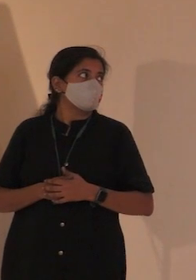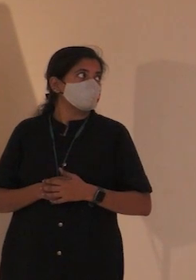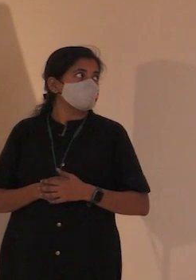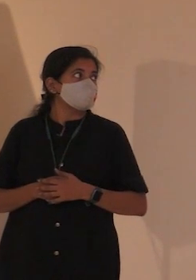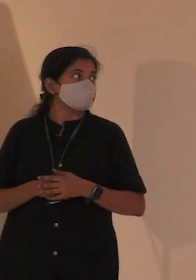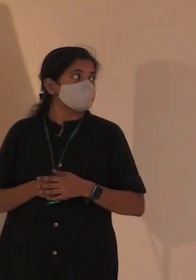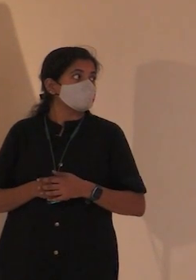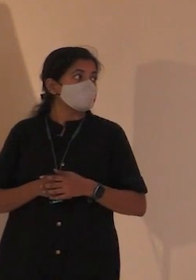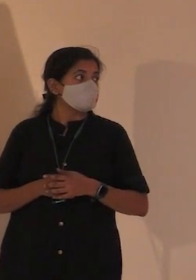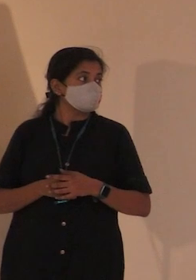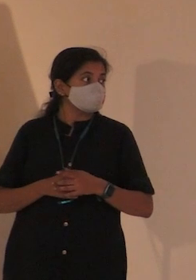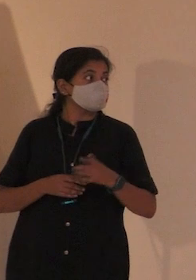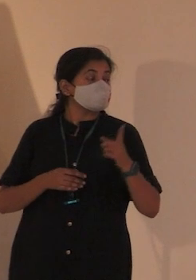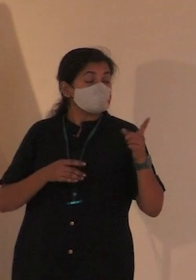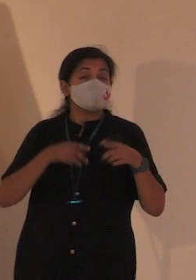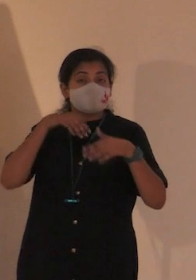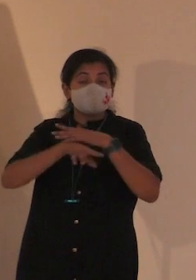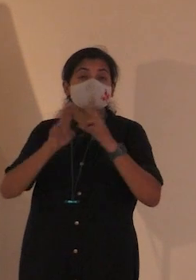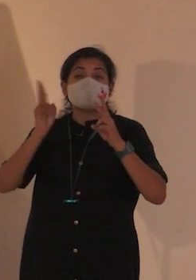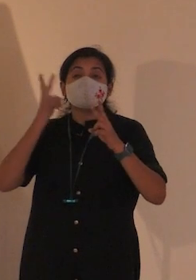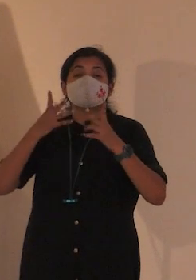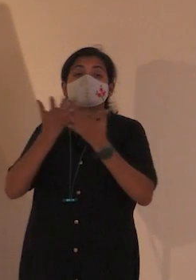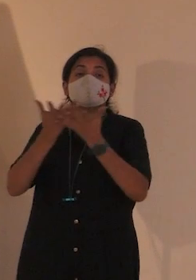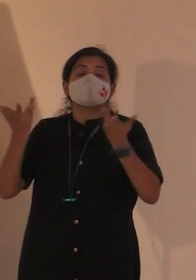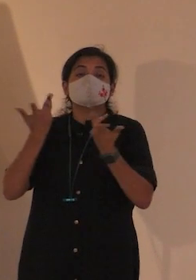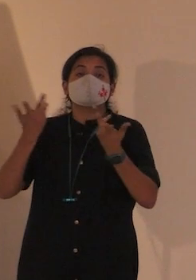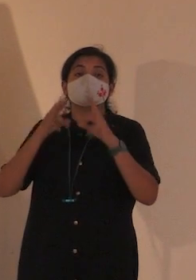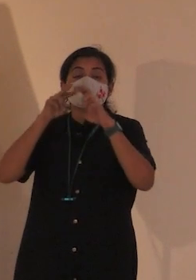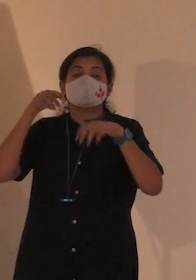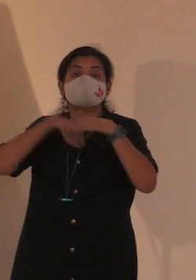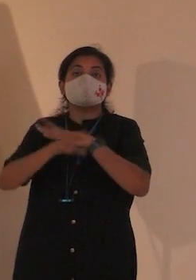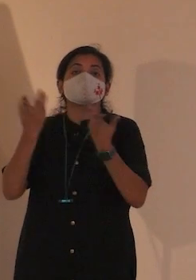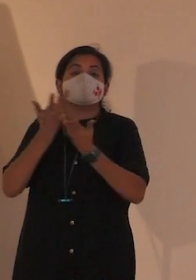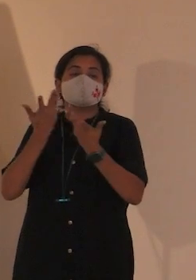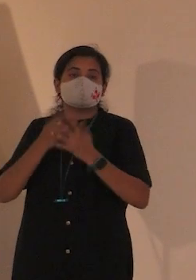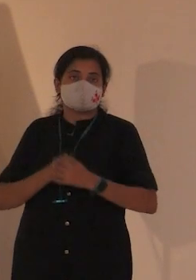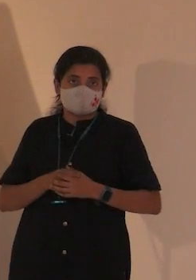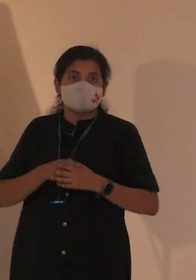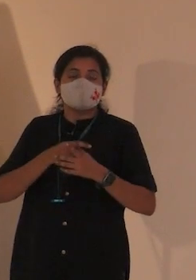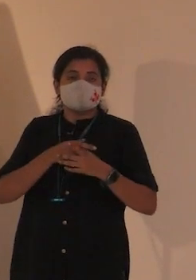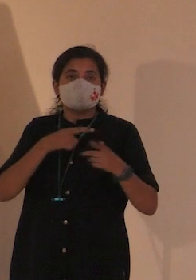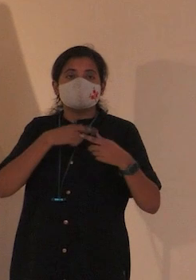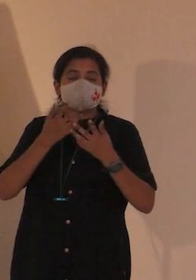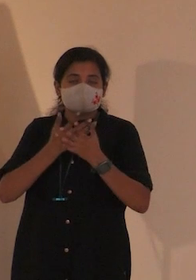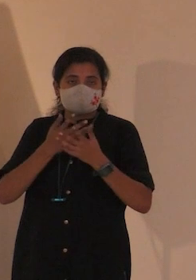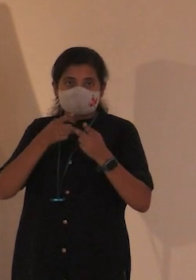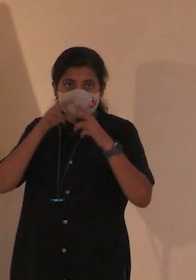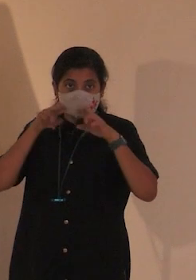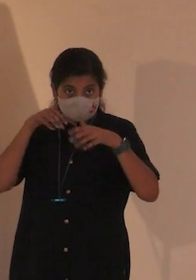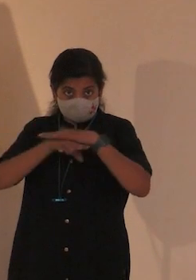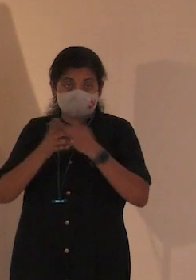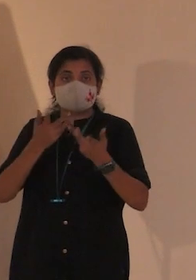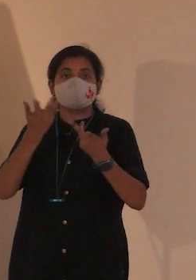Just moving forward, what are the different things that we do? Research is because we are centered in the research institute,